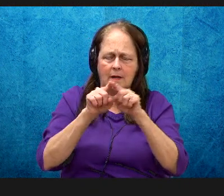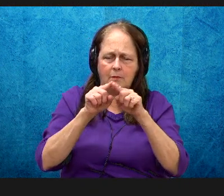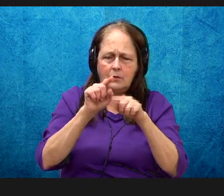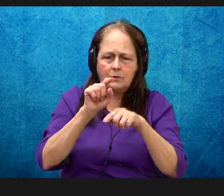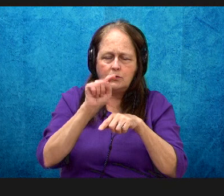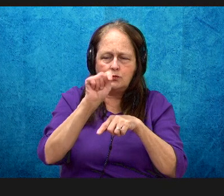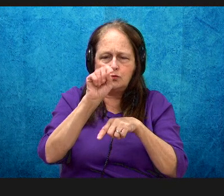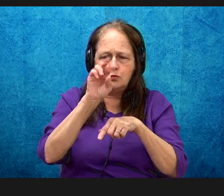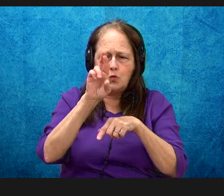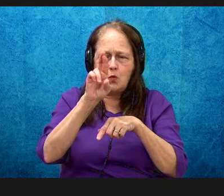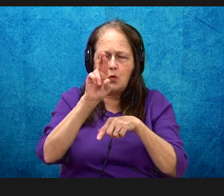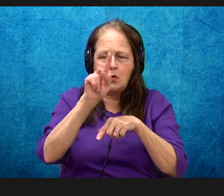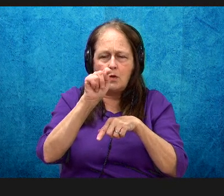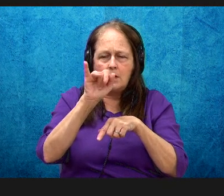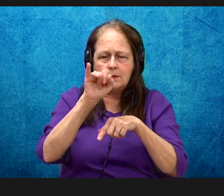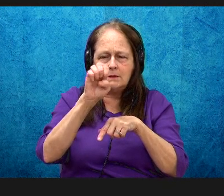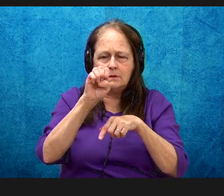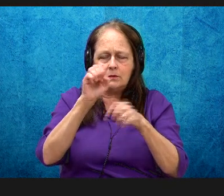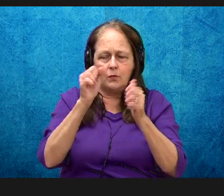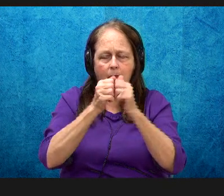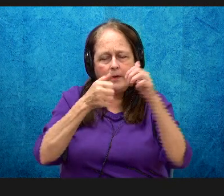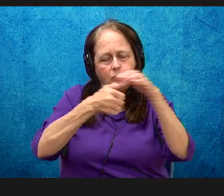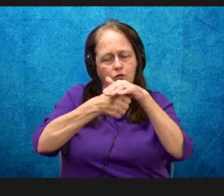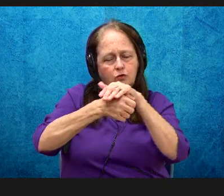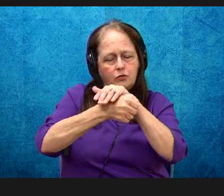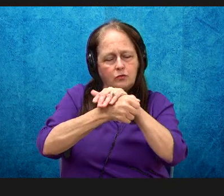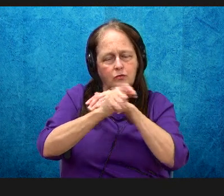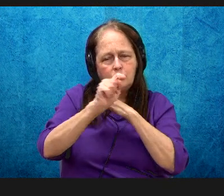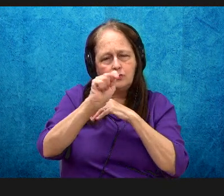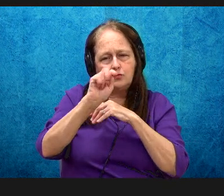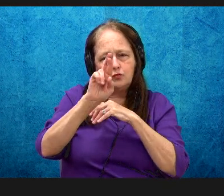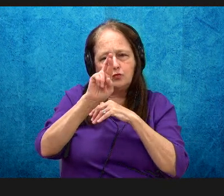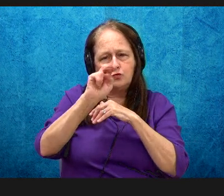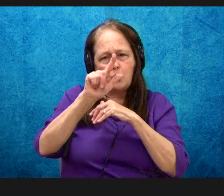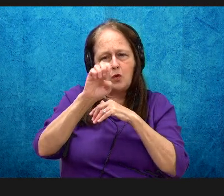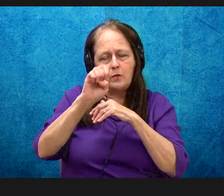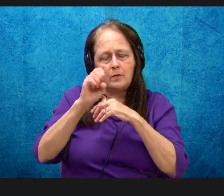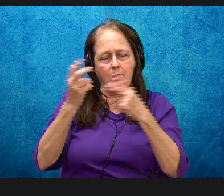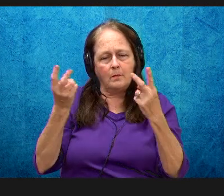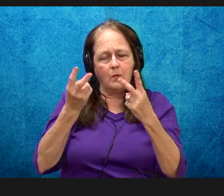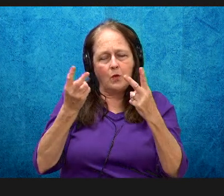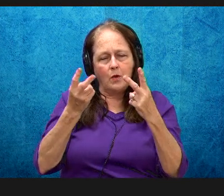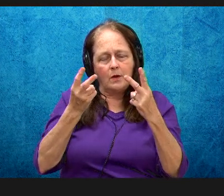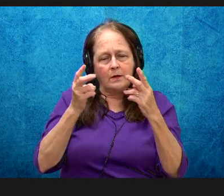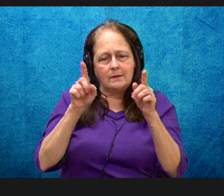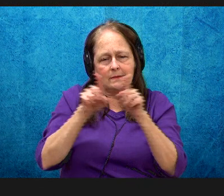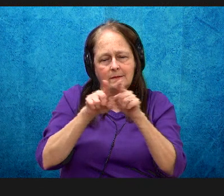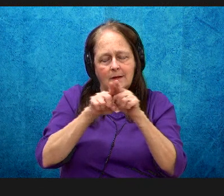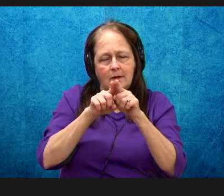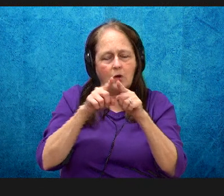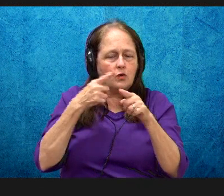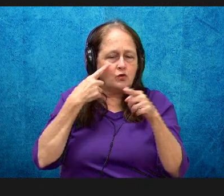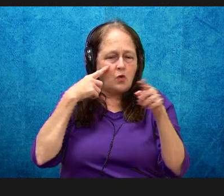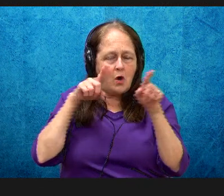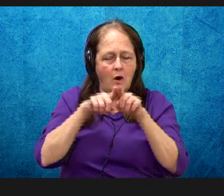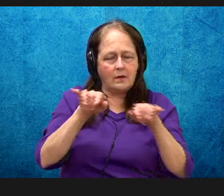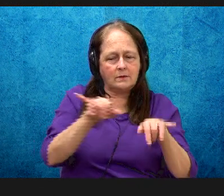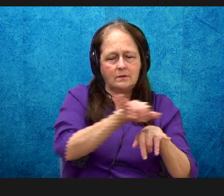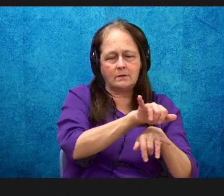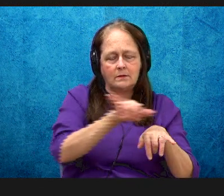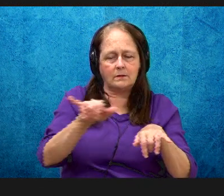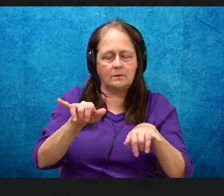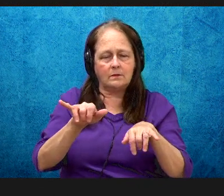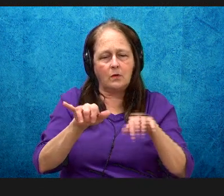it? Let's find out. Tortoises and turtles are both reptiles and may look alike, but